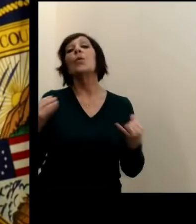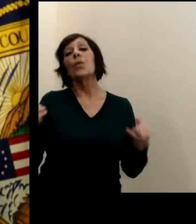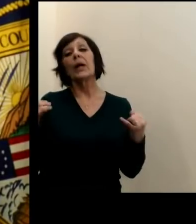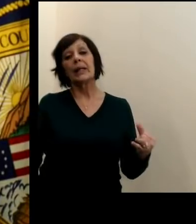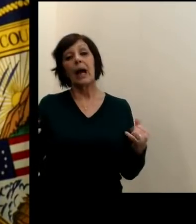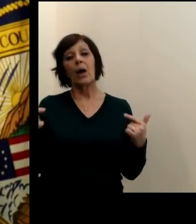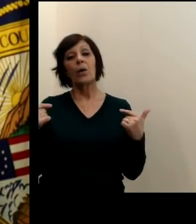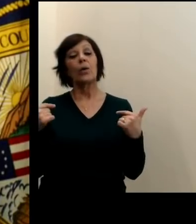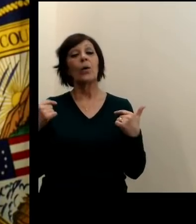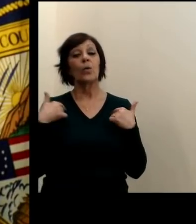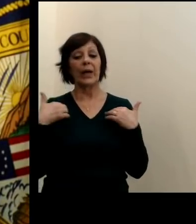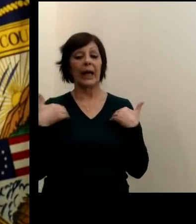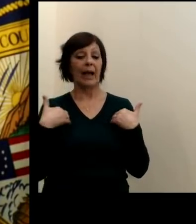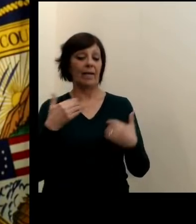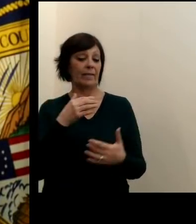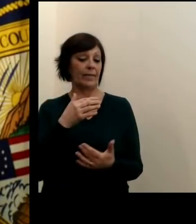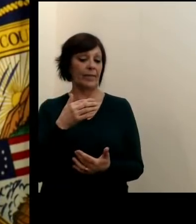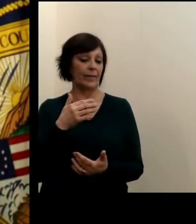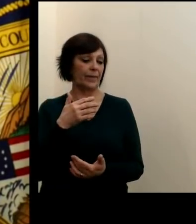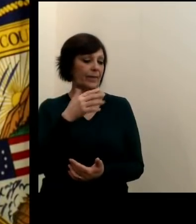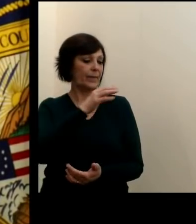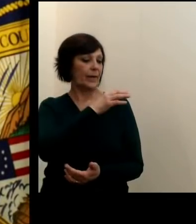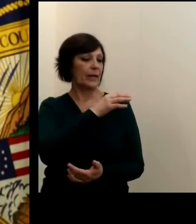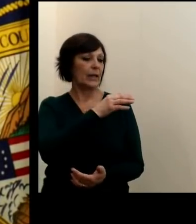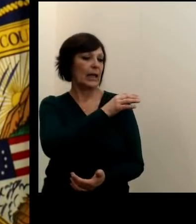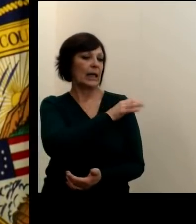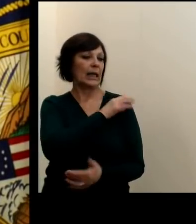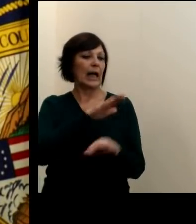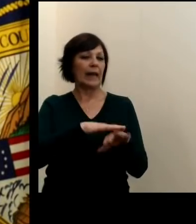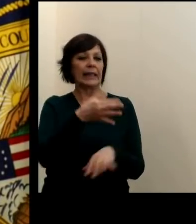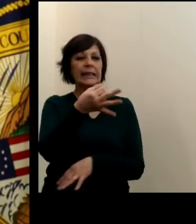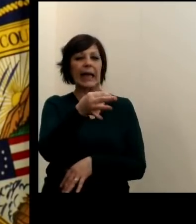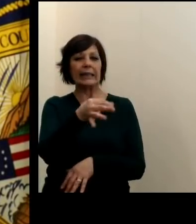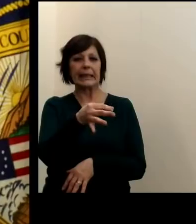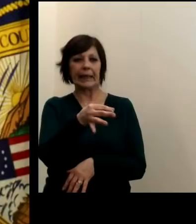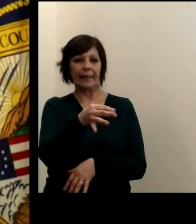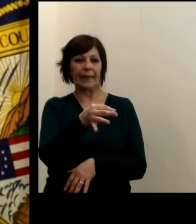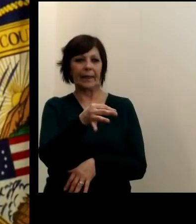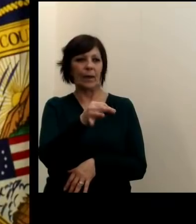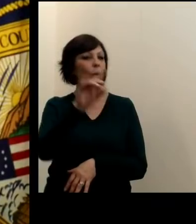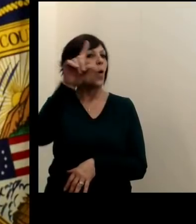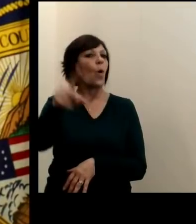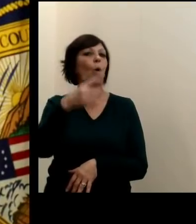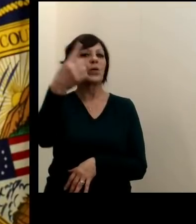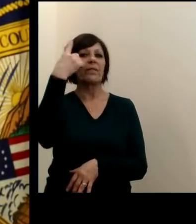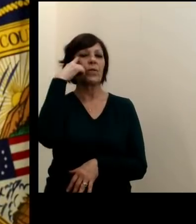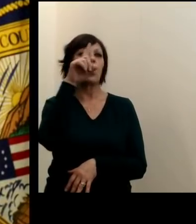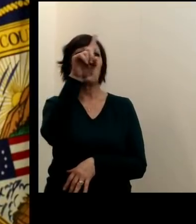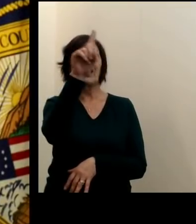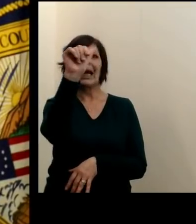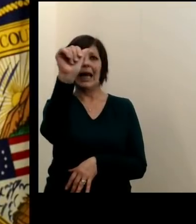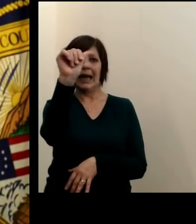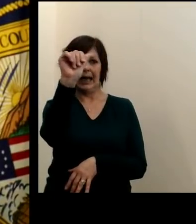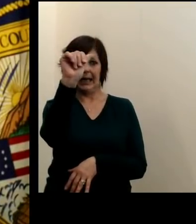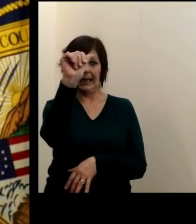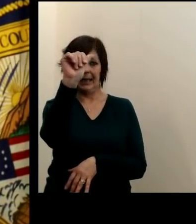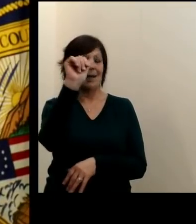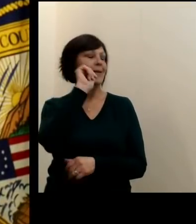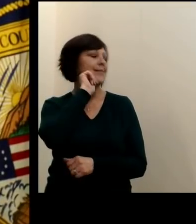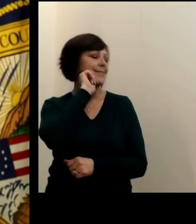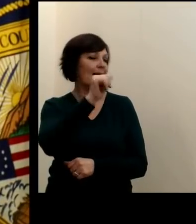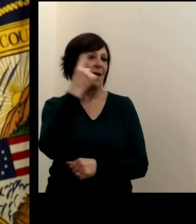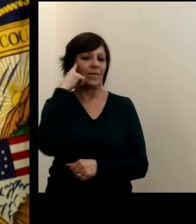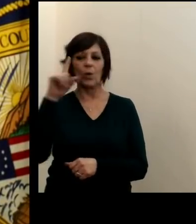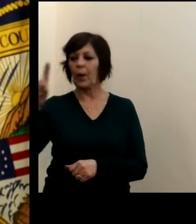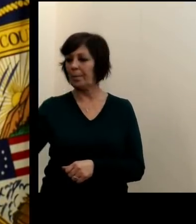have a clinic starting, I think on the 19th for a few days. It's only going to be for the 1A category. It is not going to be for